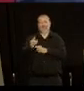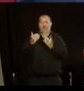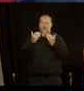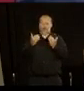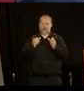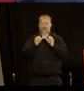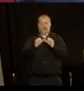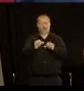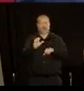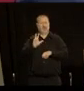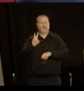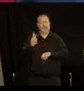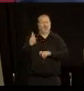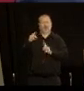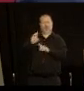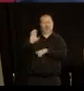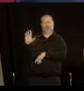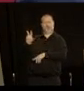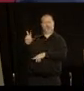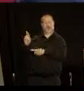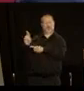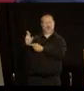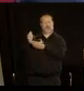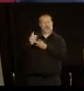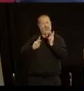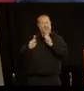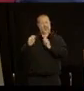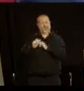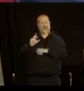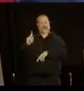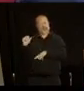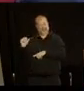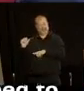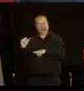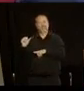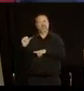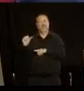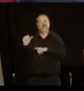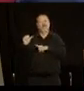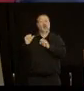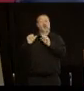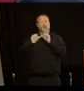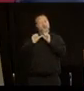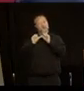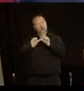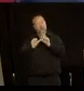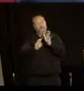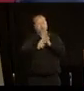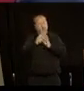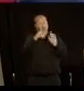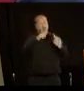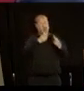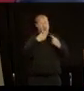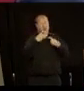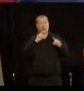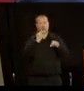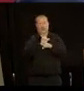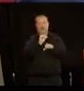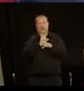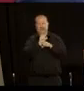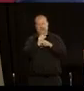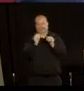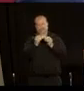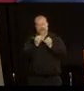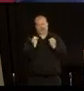forward. And that's VR's goal, to help individuals with disability move towards employment and greater